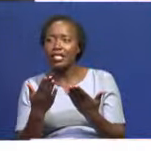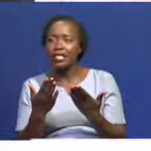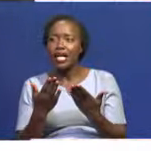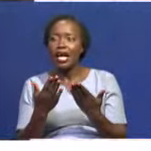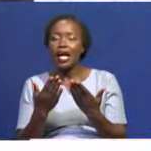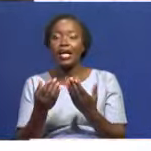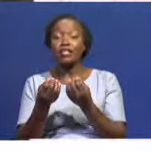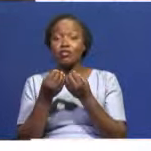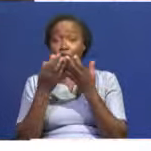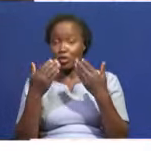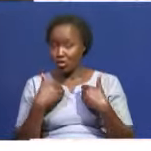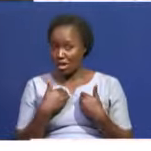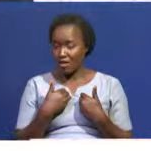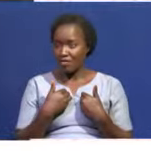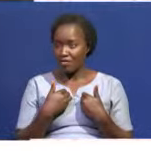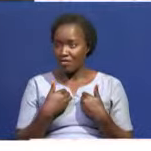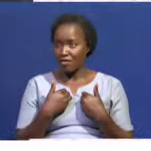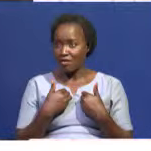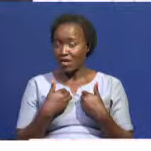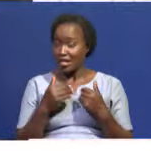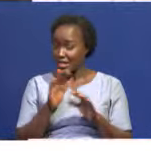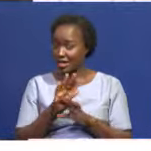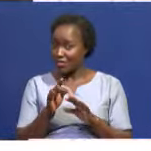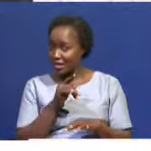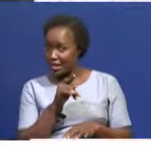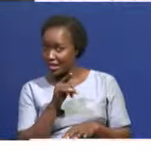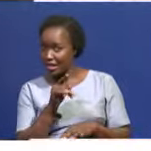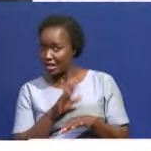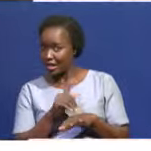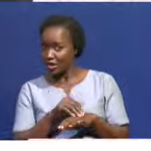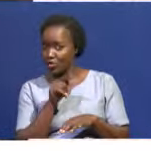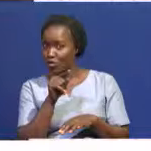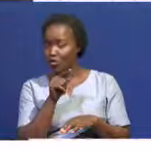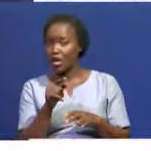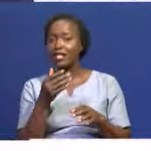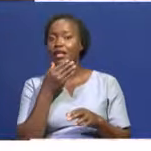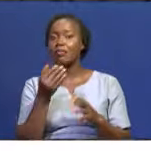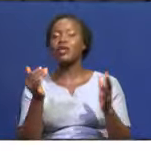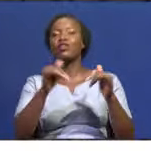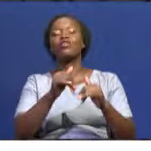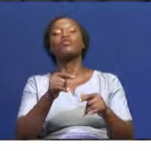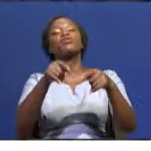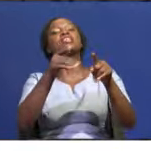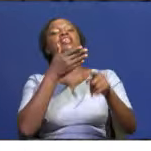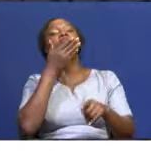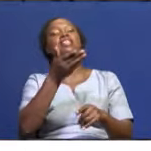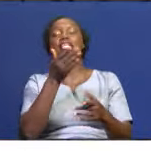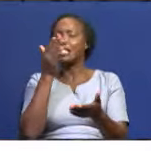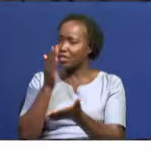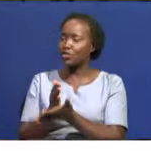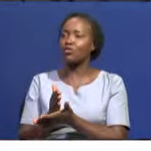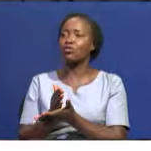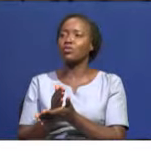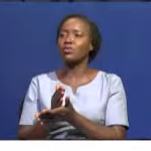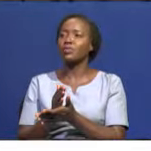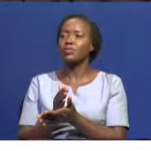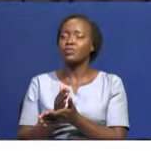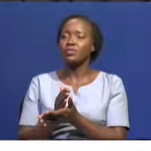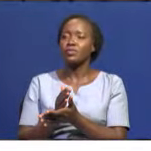habari. Kwa hiyo maneno utaitwa kwa main conference alafu utajibu. It is true